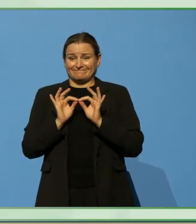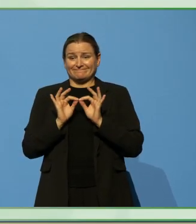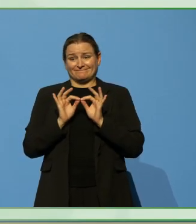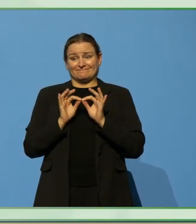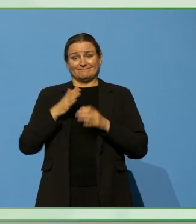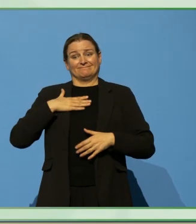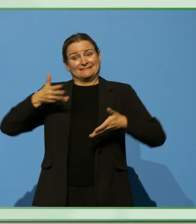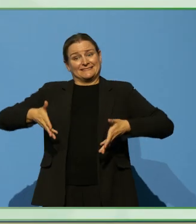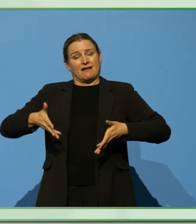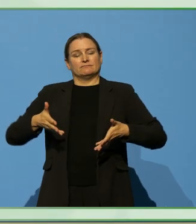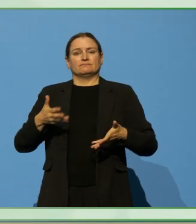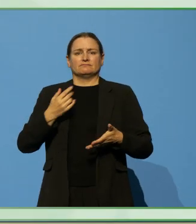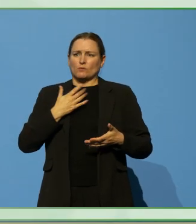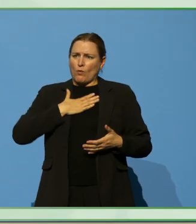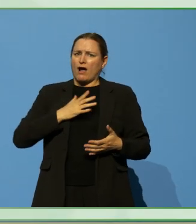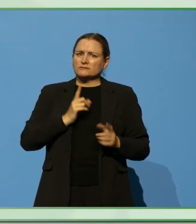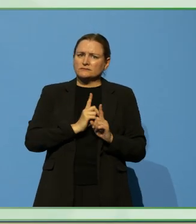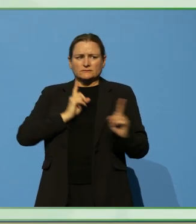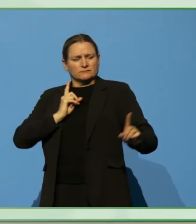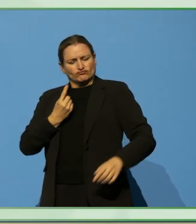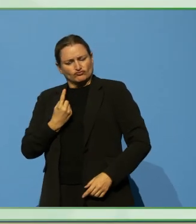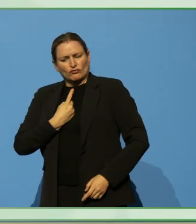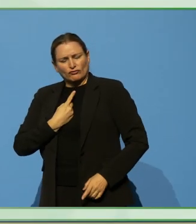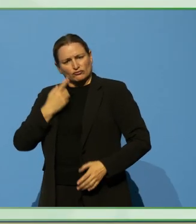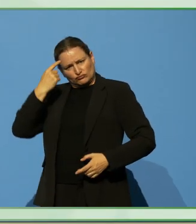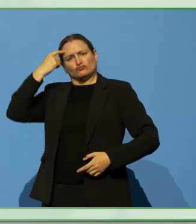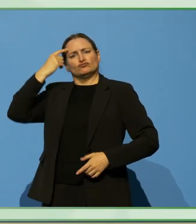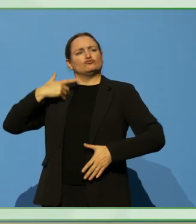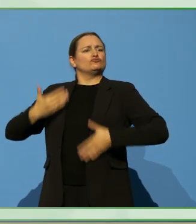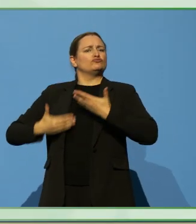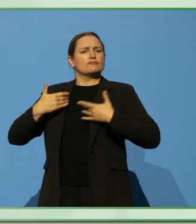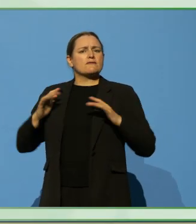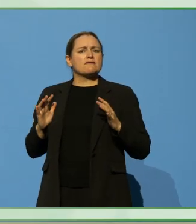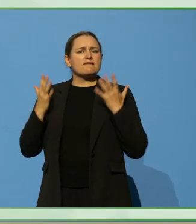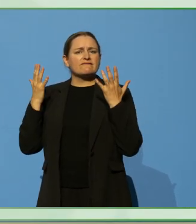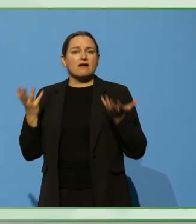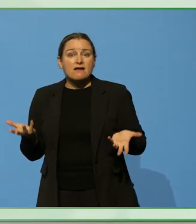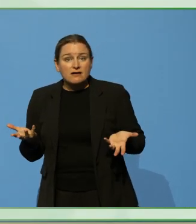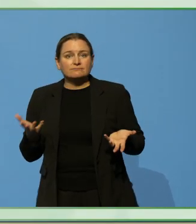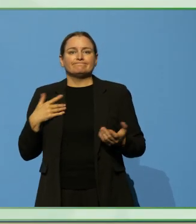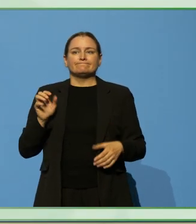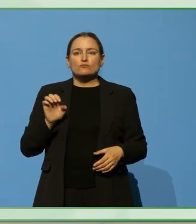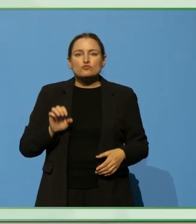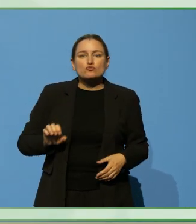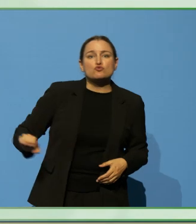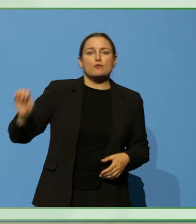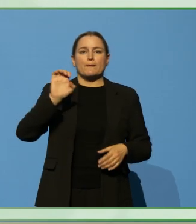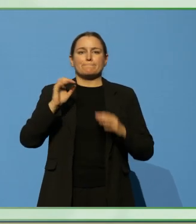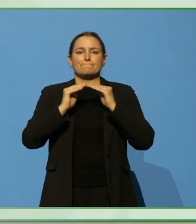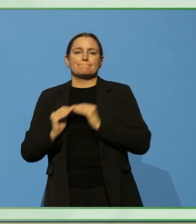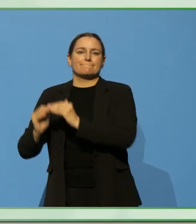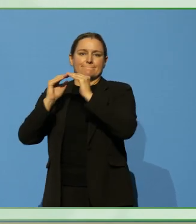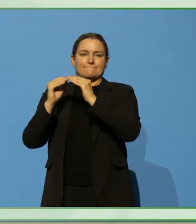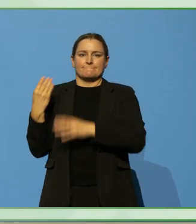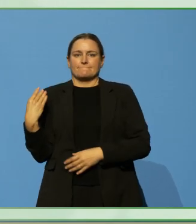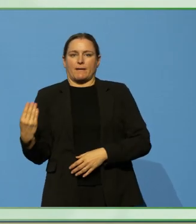and resilience to make sure that we have European means of payment that have true